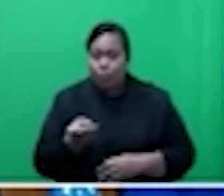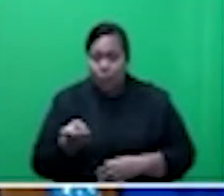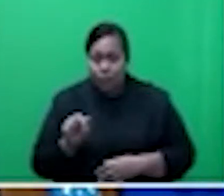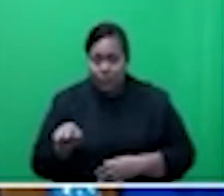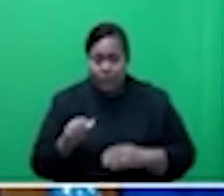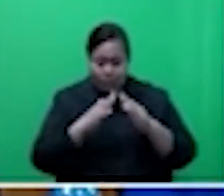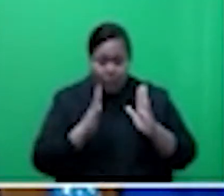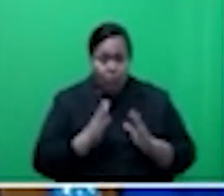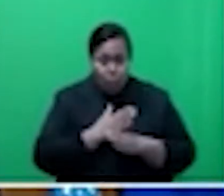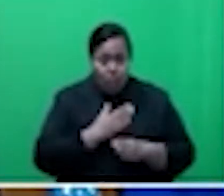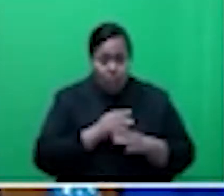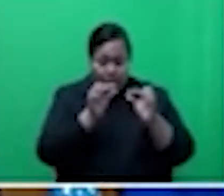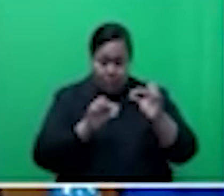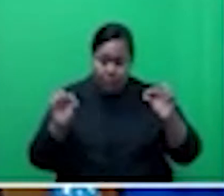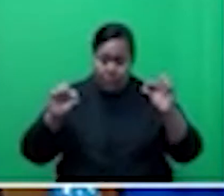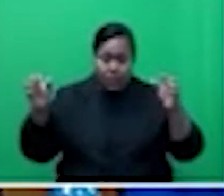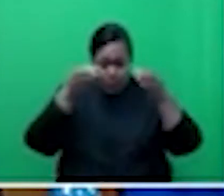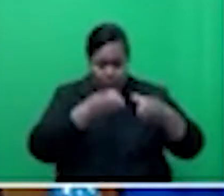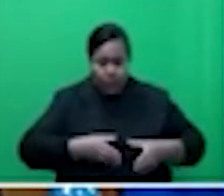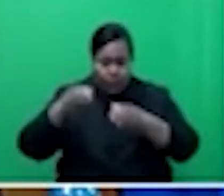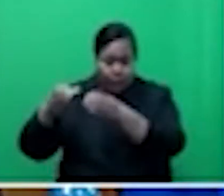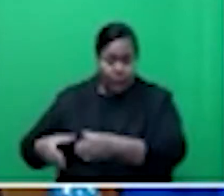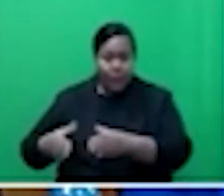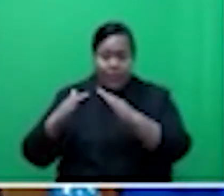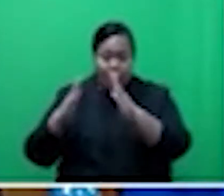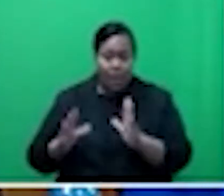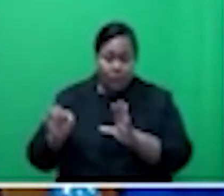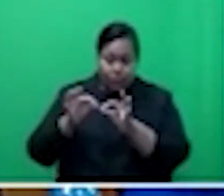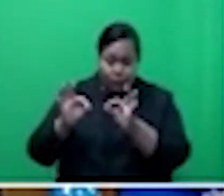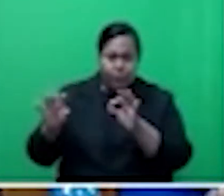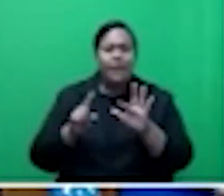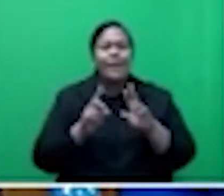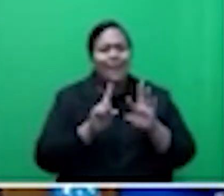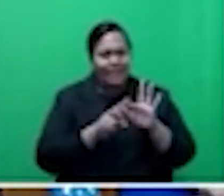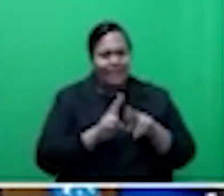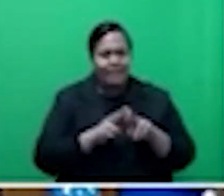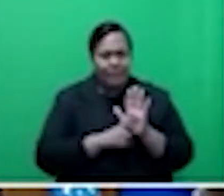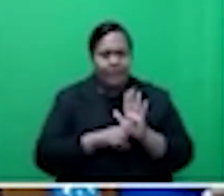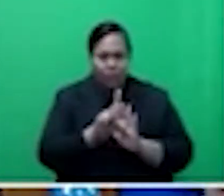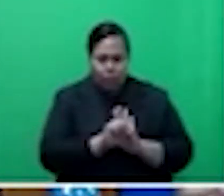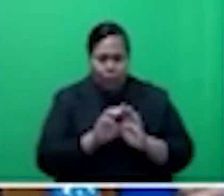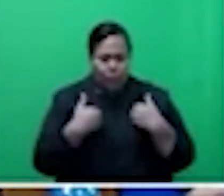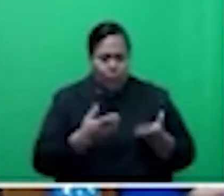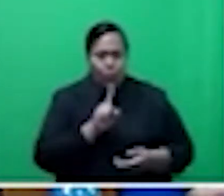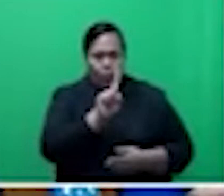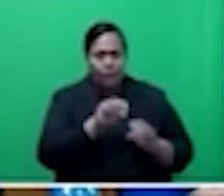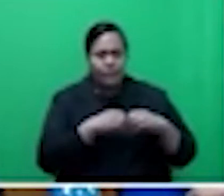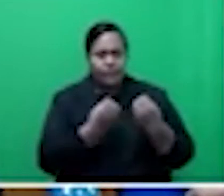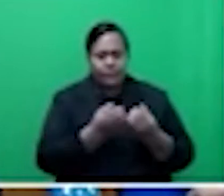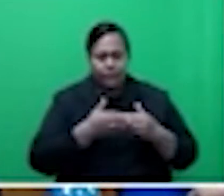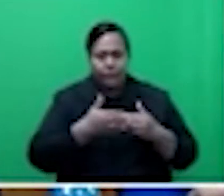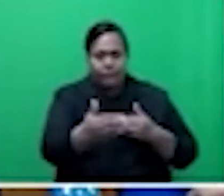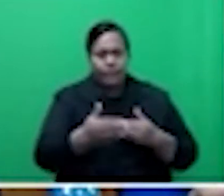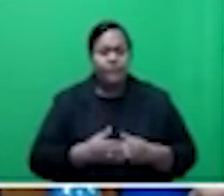and the power line construction are both to be handled by EFL for the current budget going forth into the future.